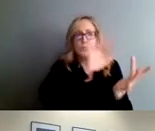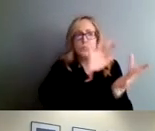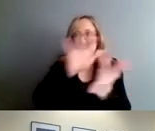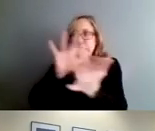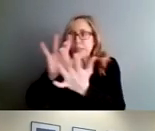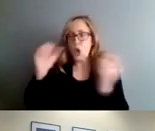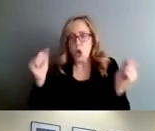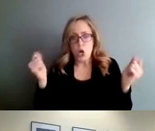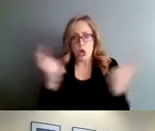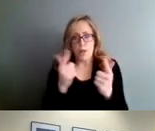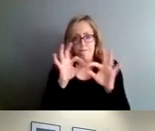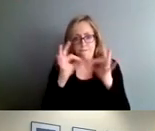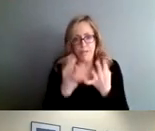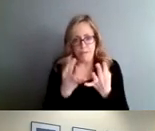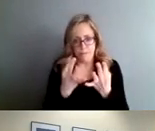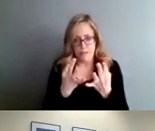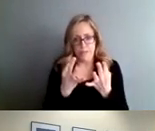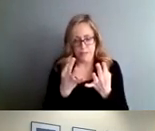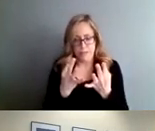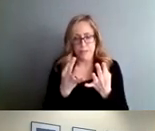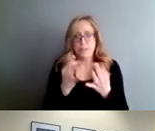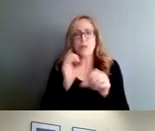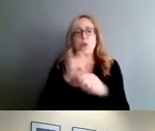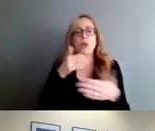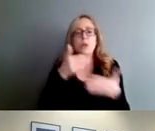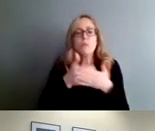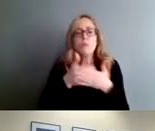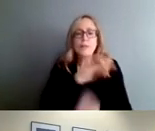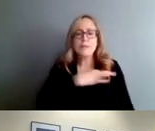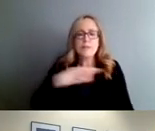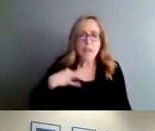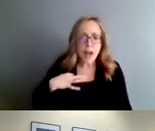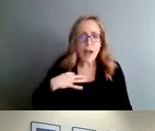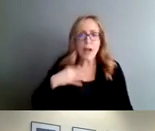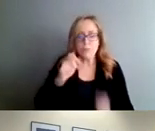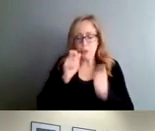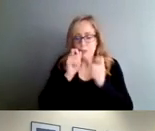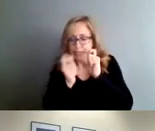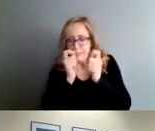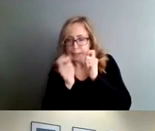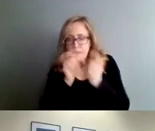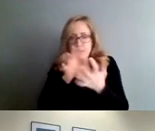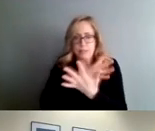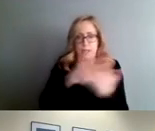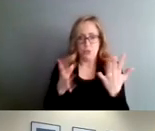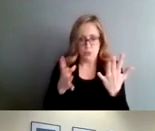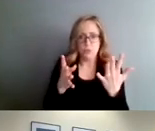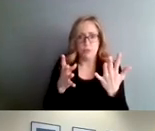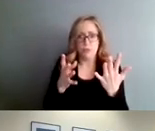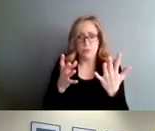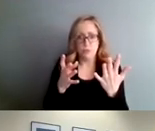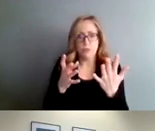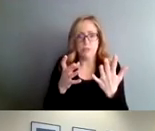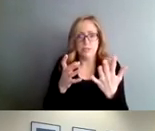family, working closely with staff, fine-tuning schedules, and making adjustments to